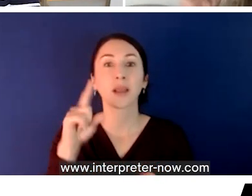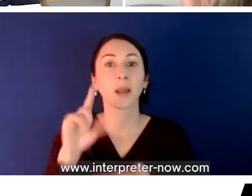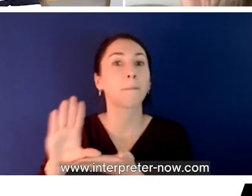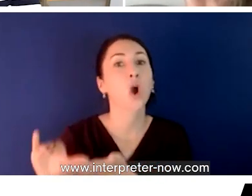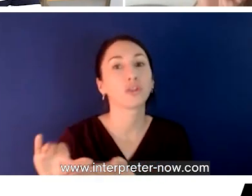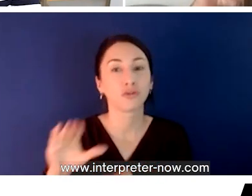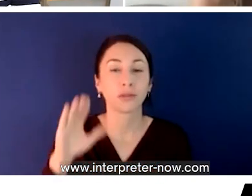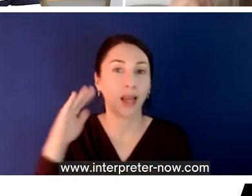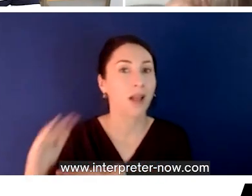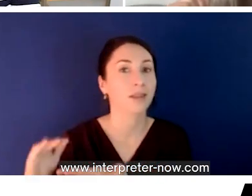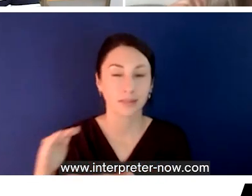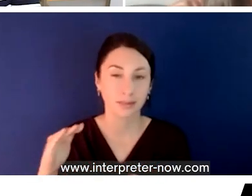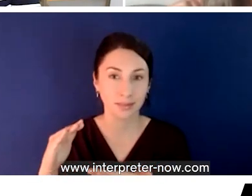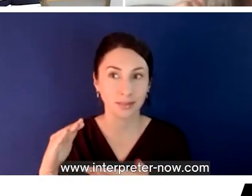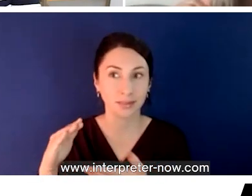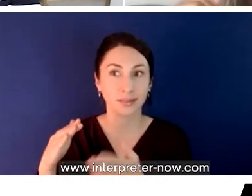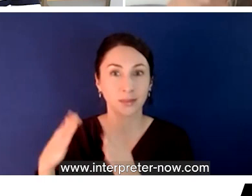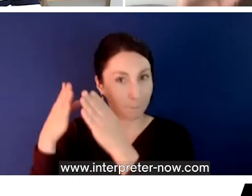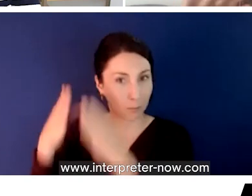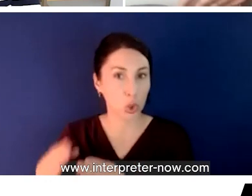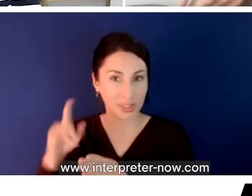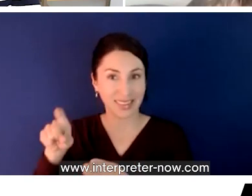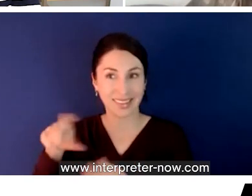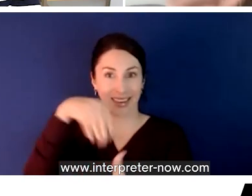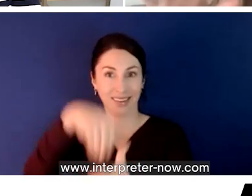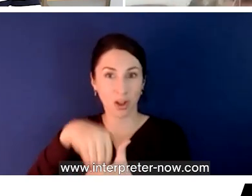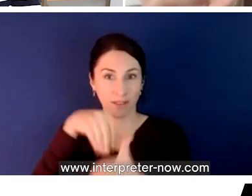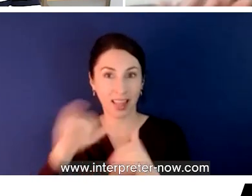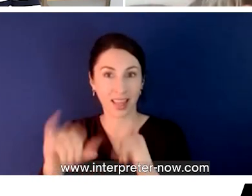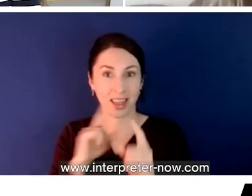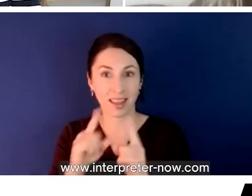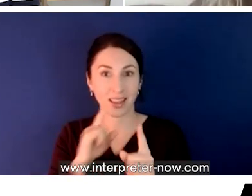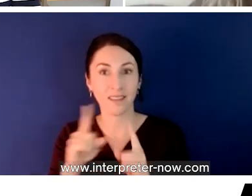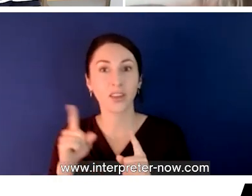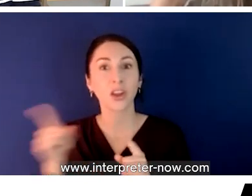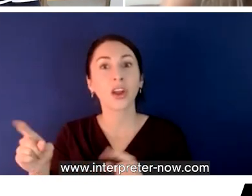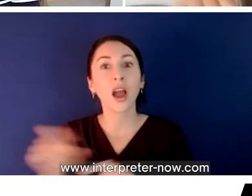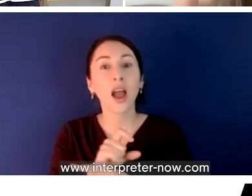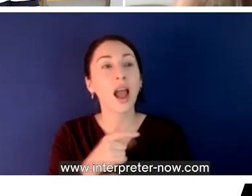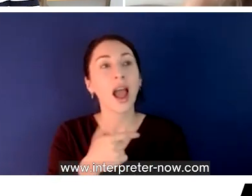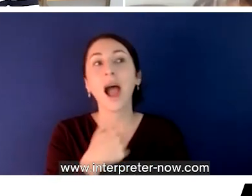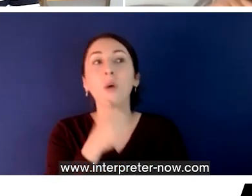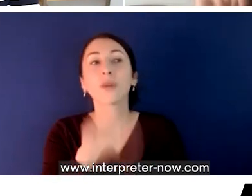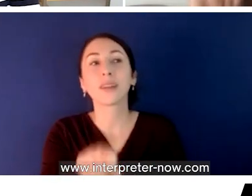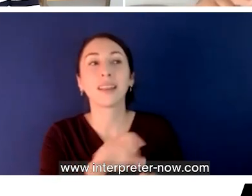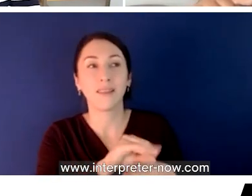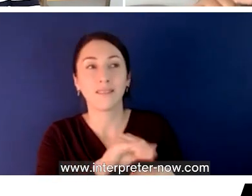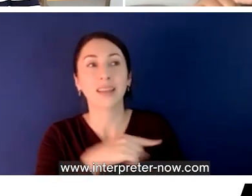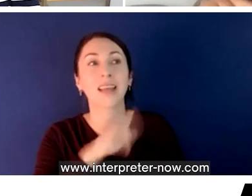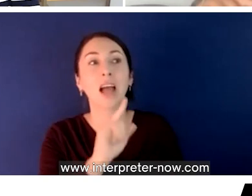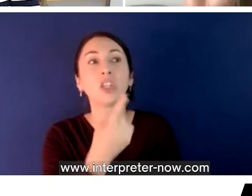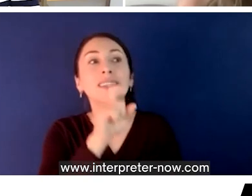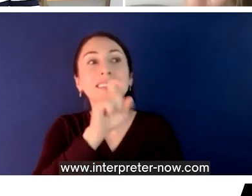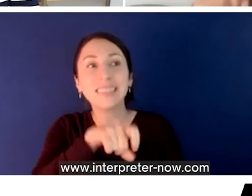like, she felt some kind of way about it. Mm-hmm. She called up and she was like, look, I don't need any advice. I just need management to